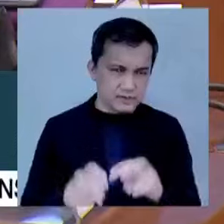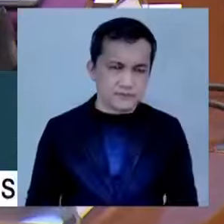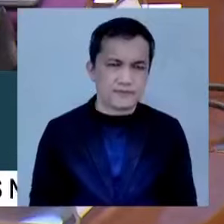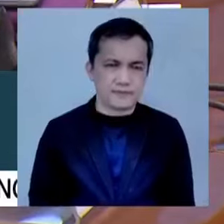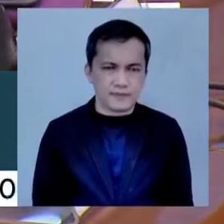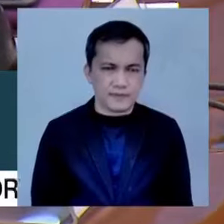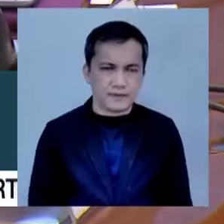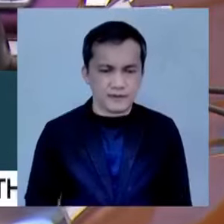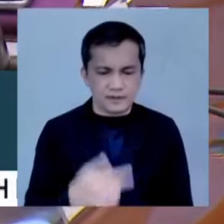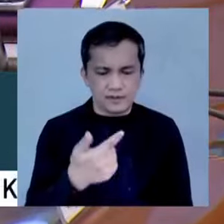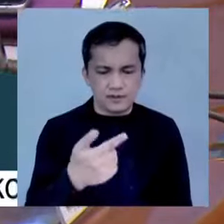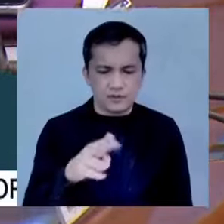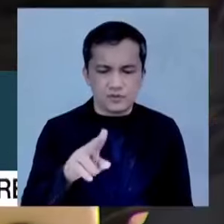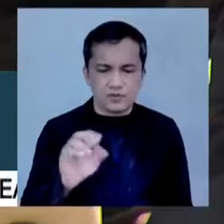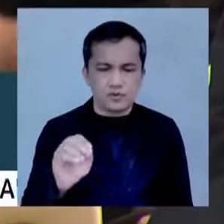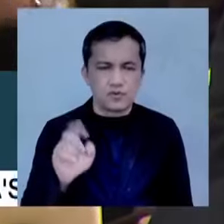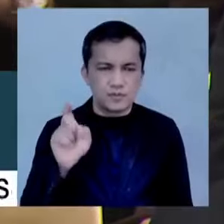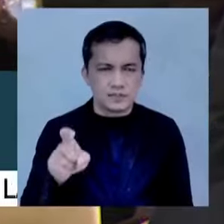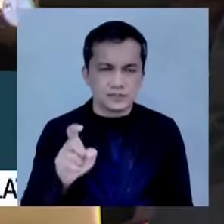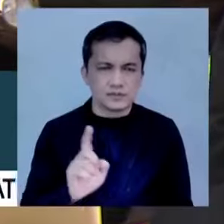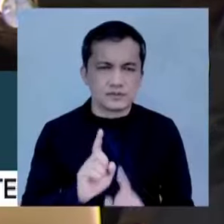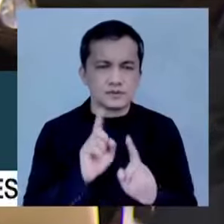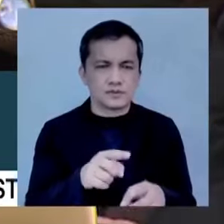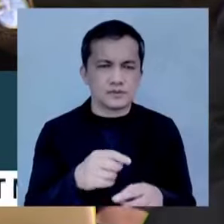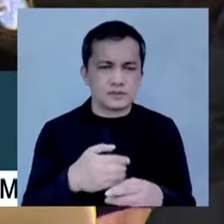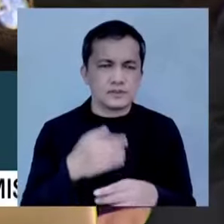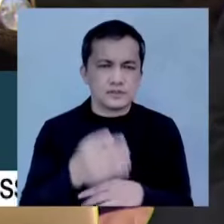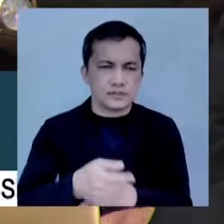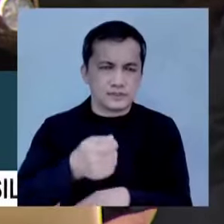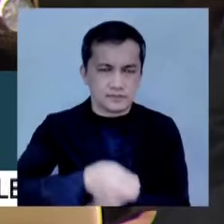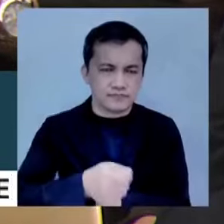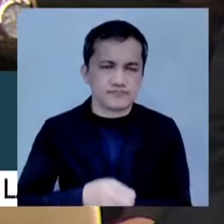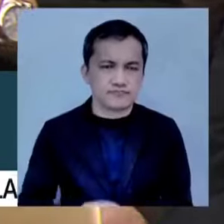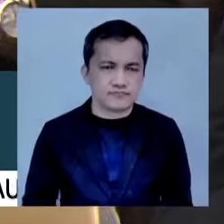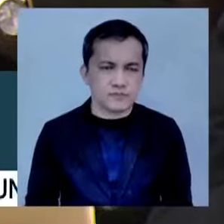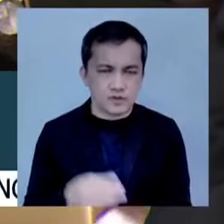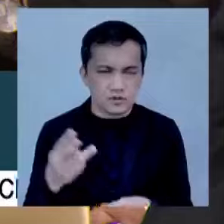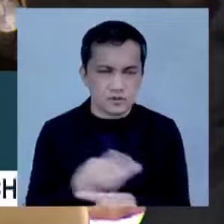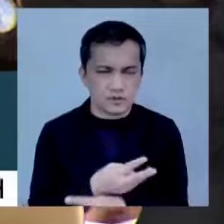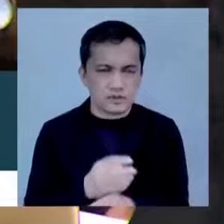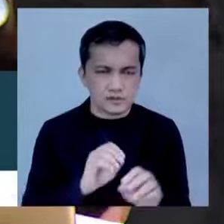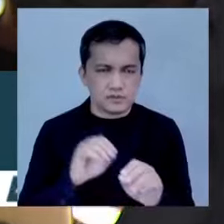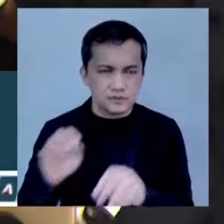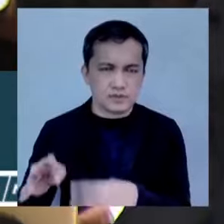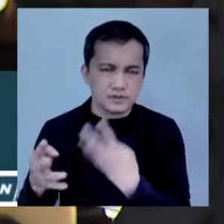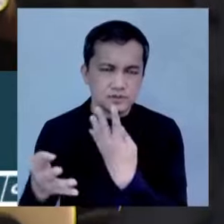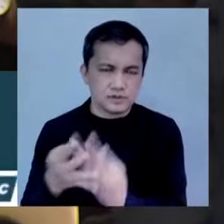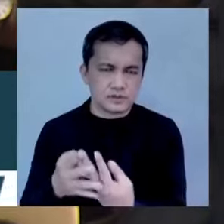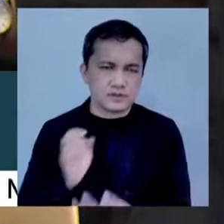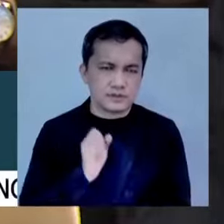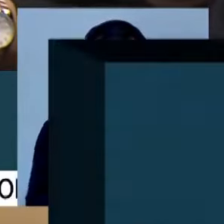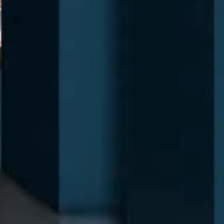Go must show up in their next hearing next week or risk being detained by the Senate.